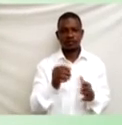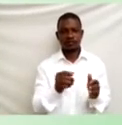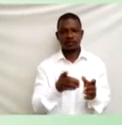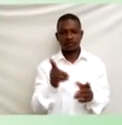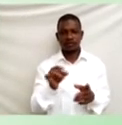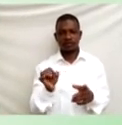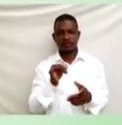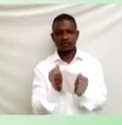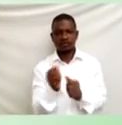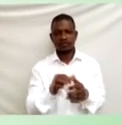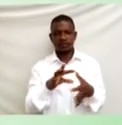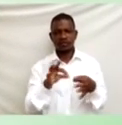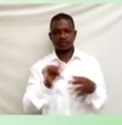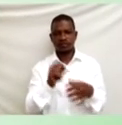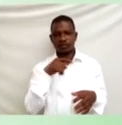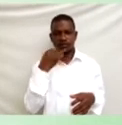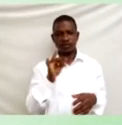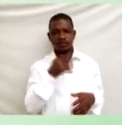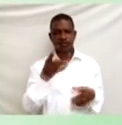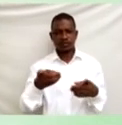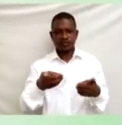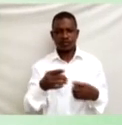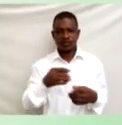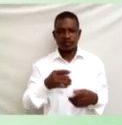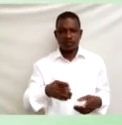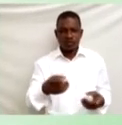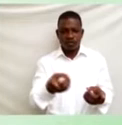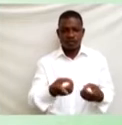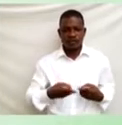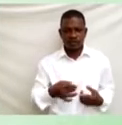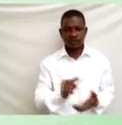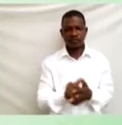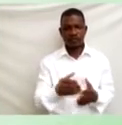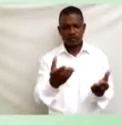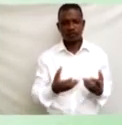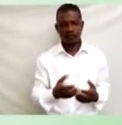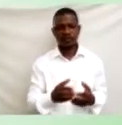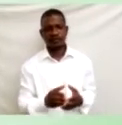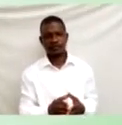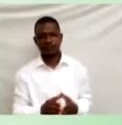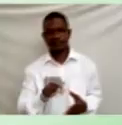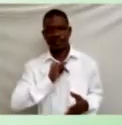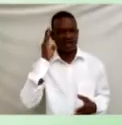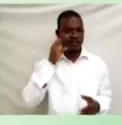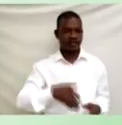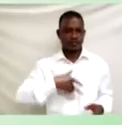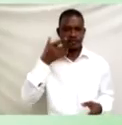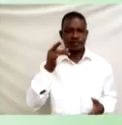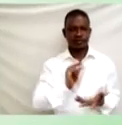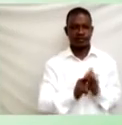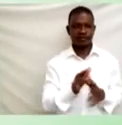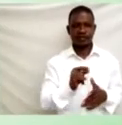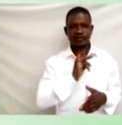Now, we want to look at the relationship of the subjunctive mood with the